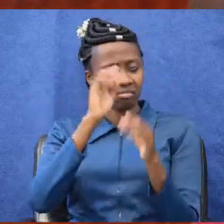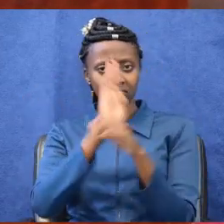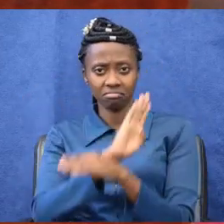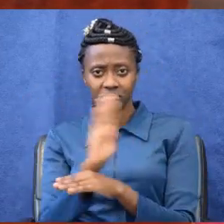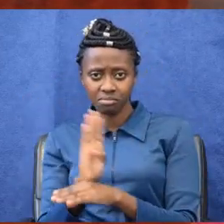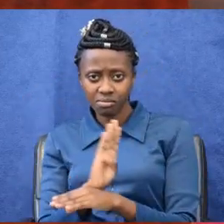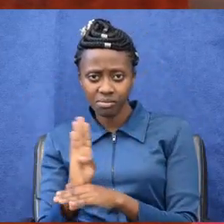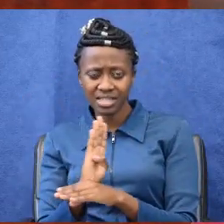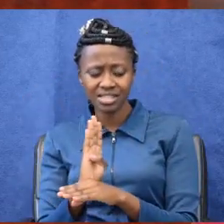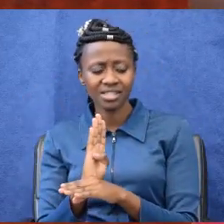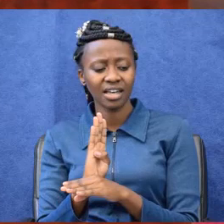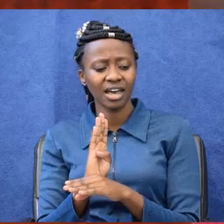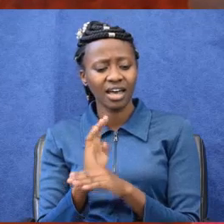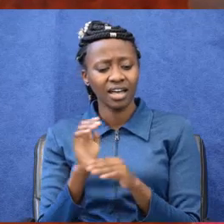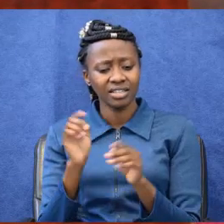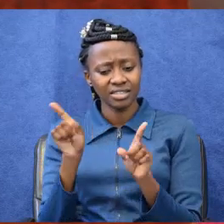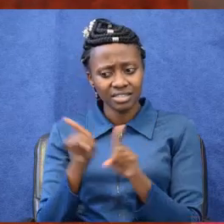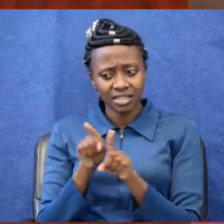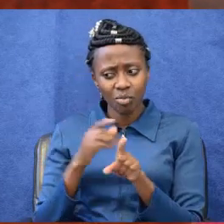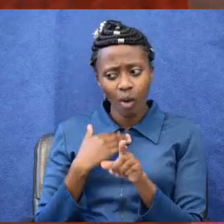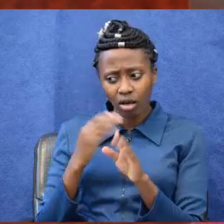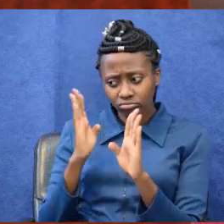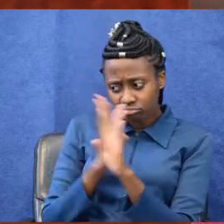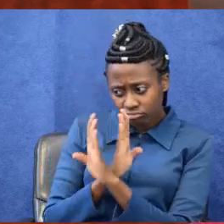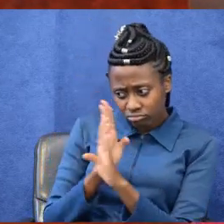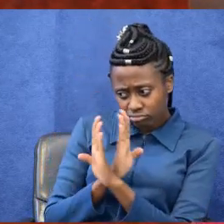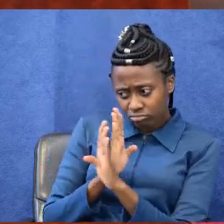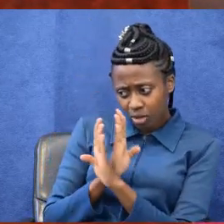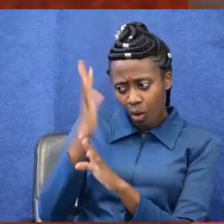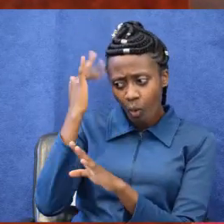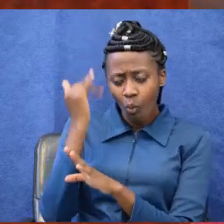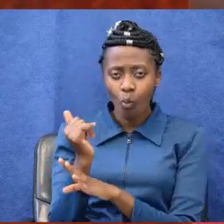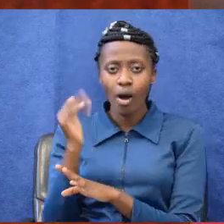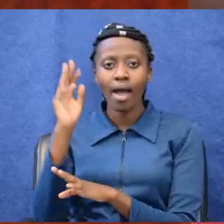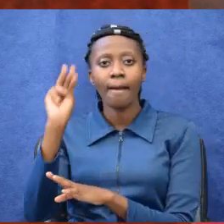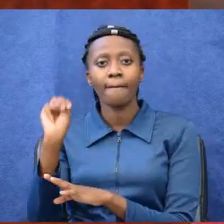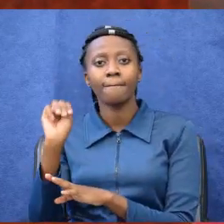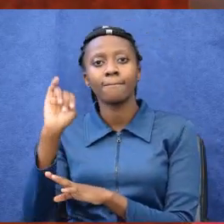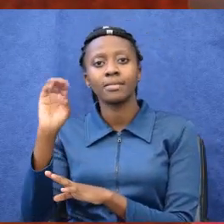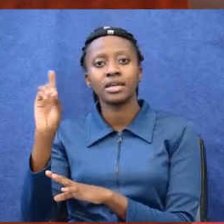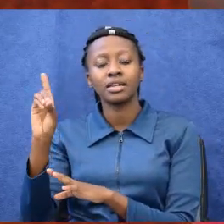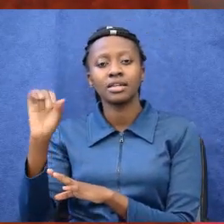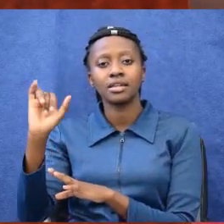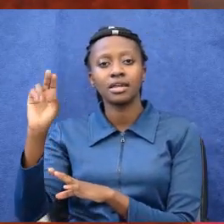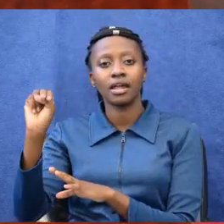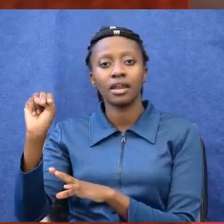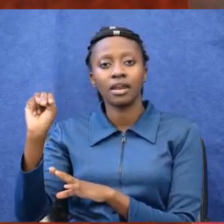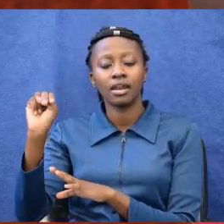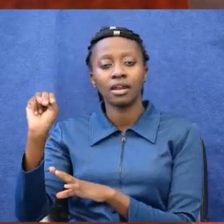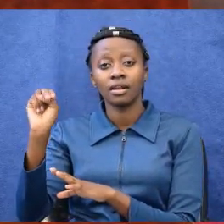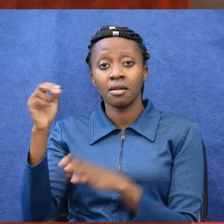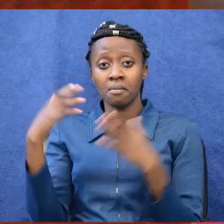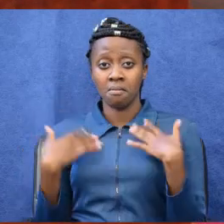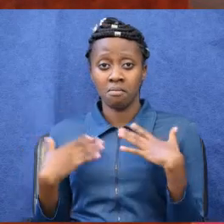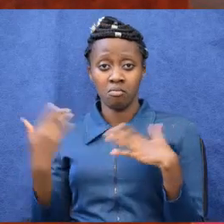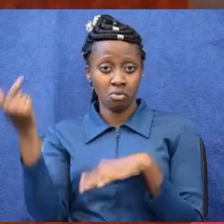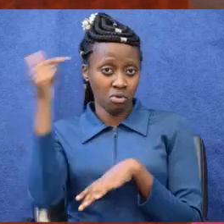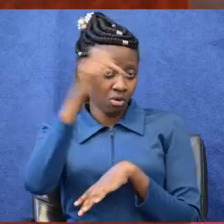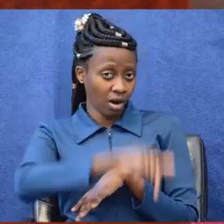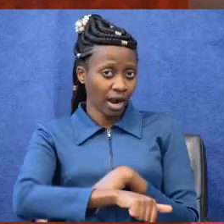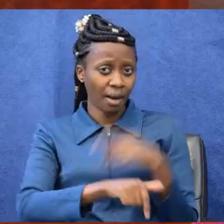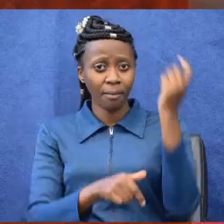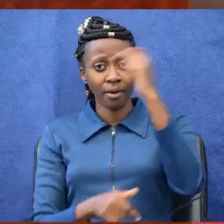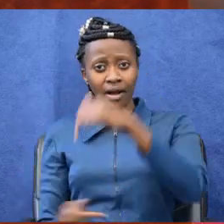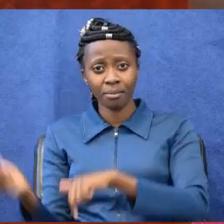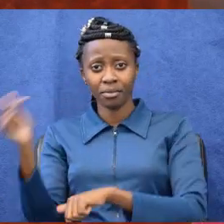the wheat, and he was trying to hide because the Midianites were very bad to them. They could steal